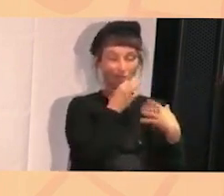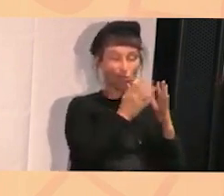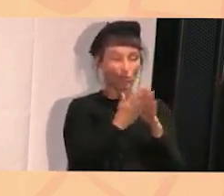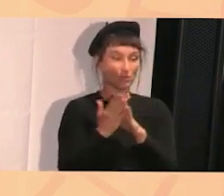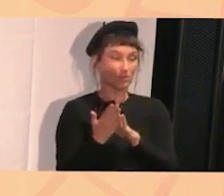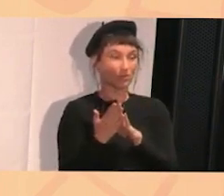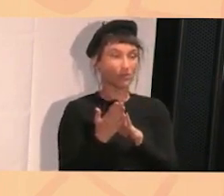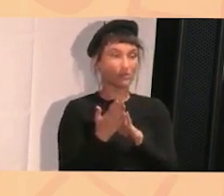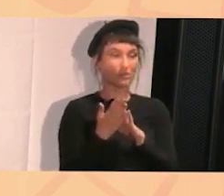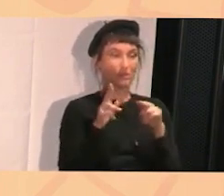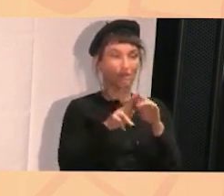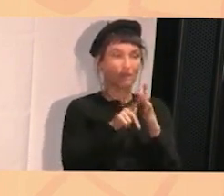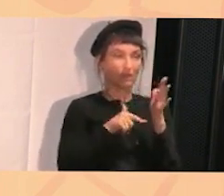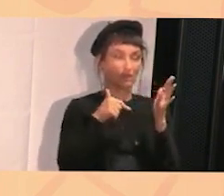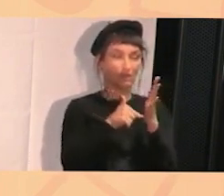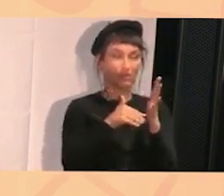Fitzroy, like